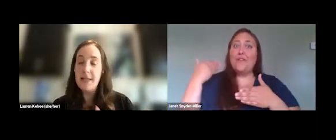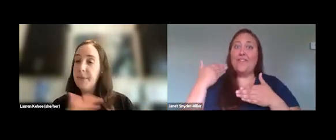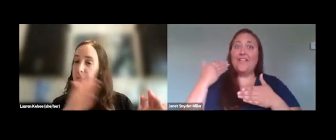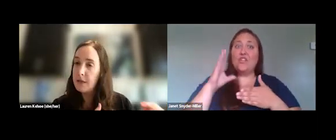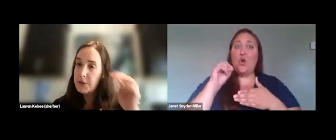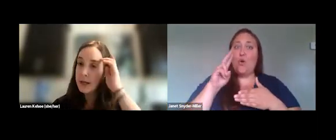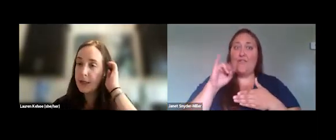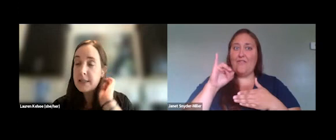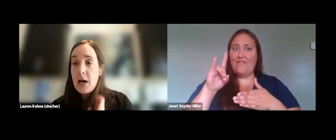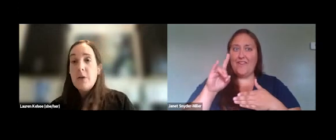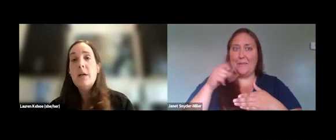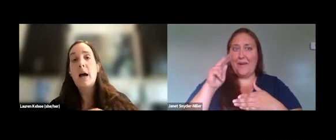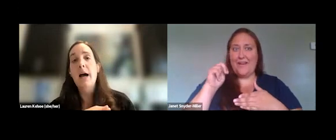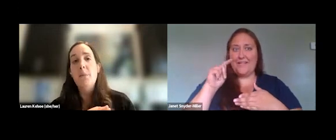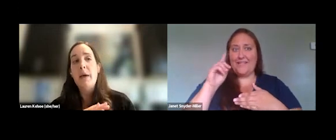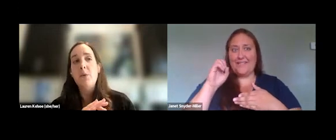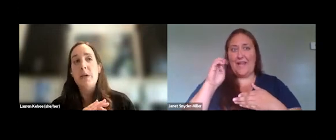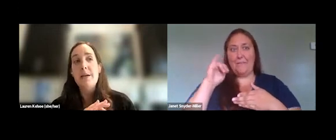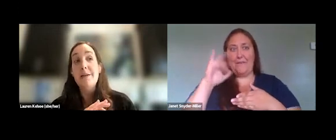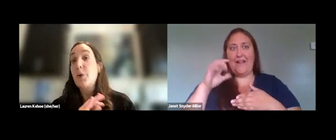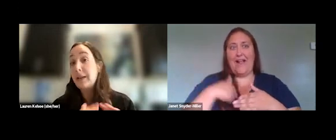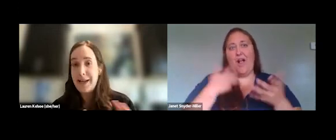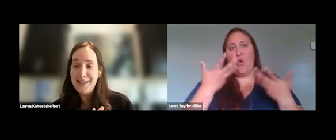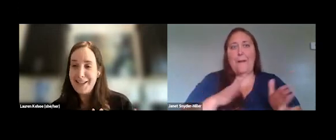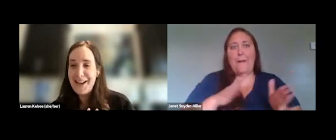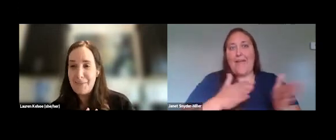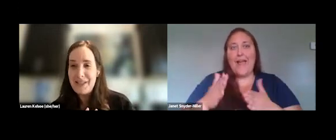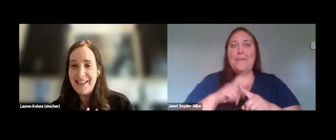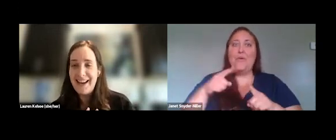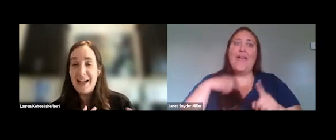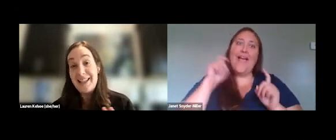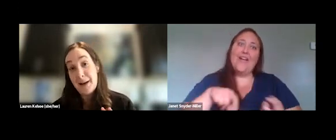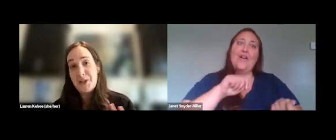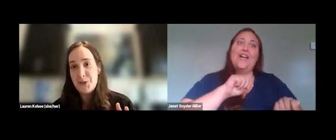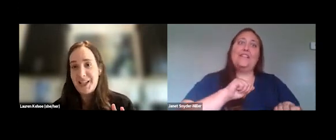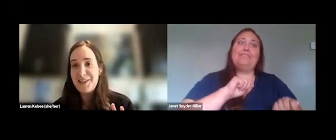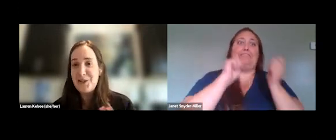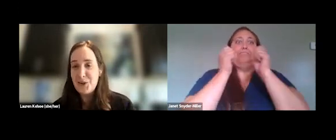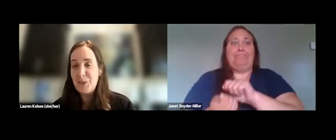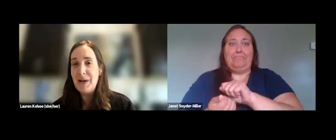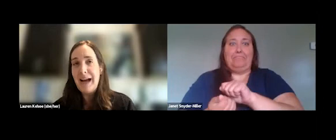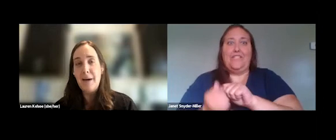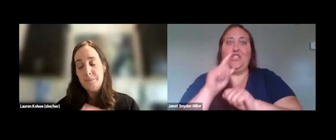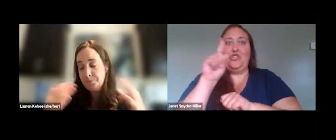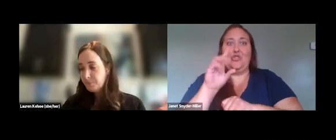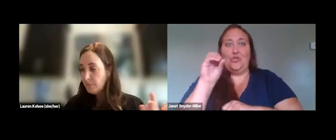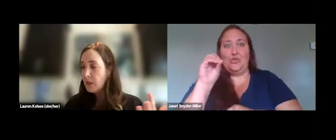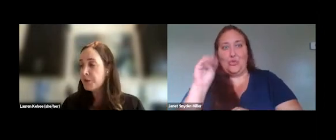COVID pandemic kind of shutting us down, and we quickly had to adapt to using the Zoom